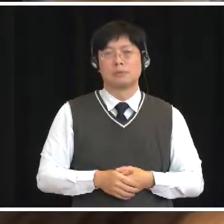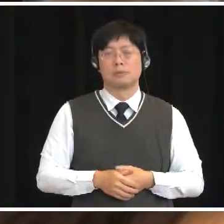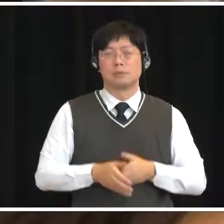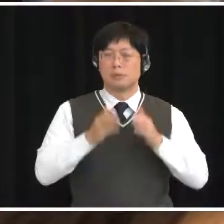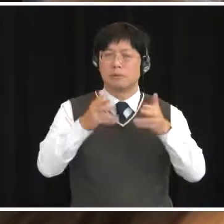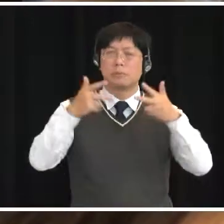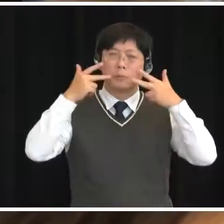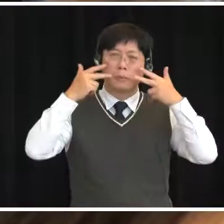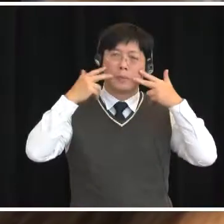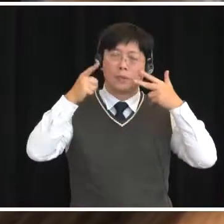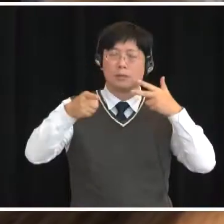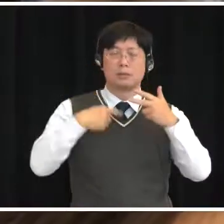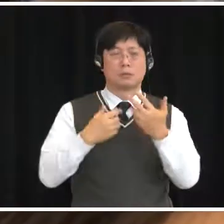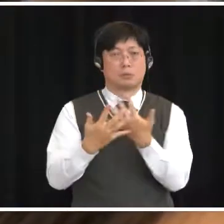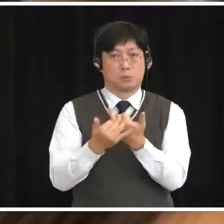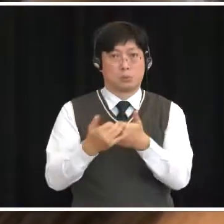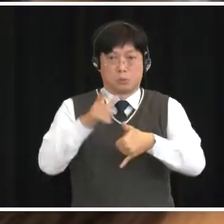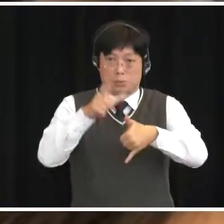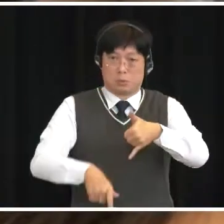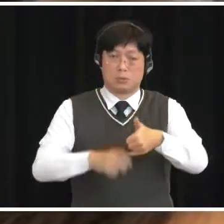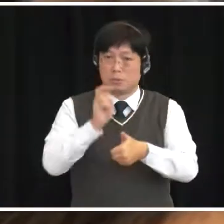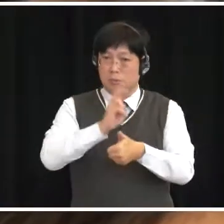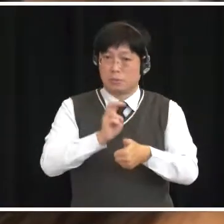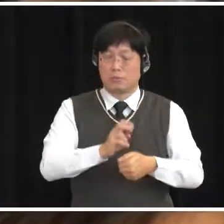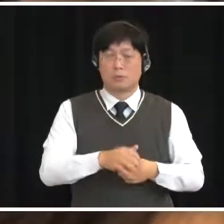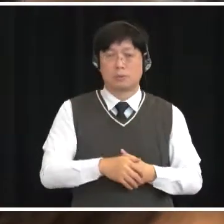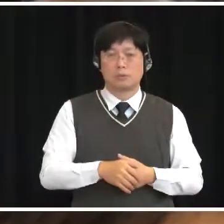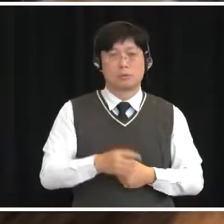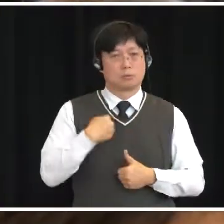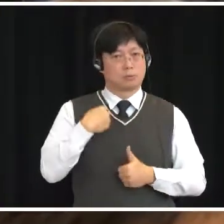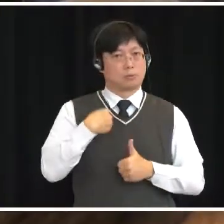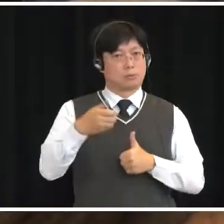offered to these rural schools.